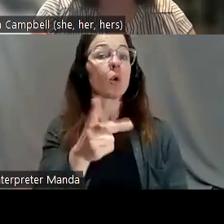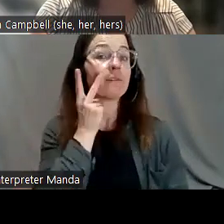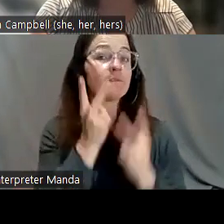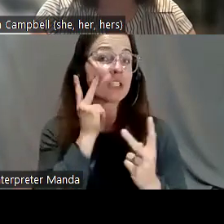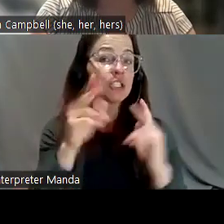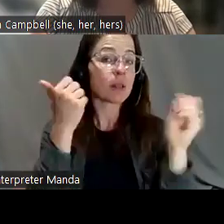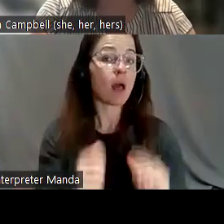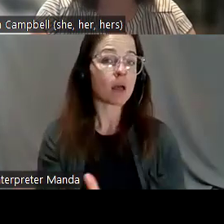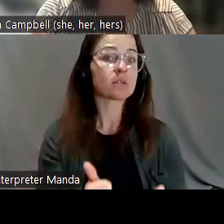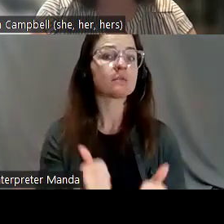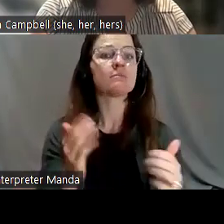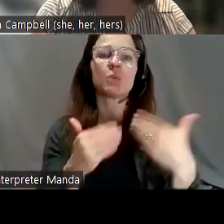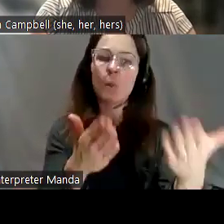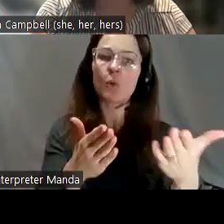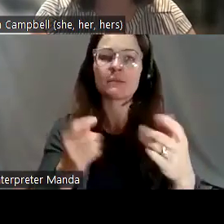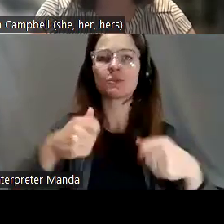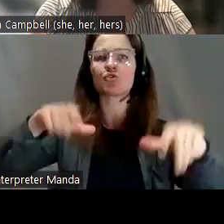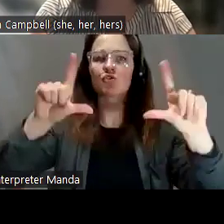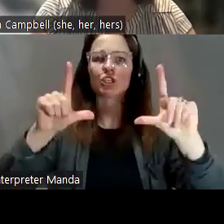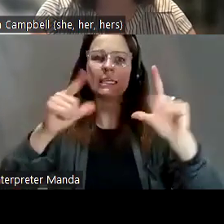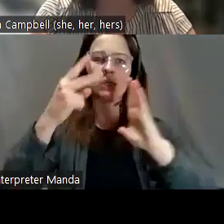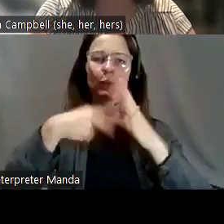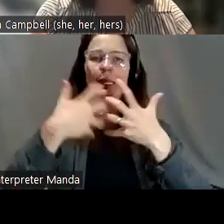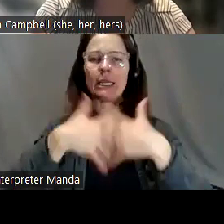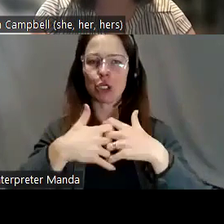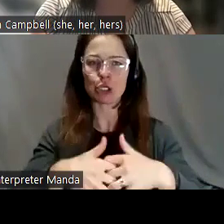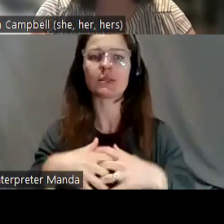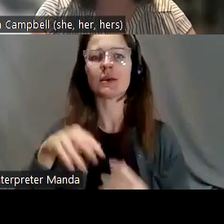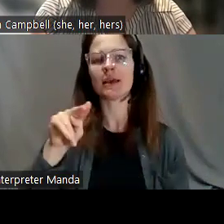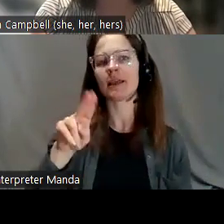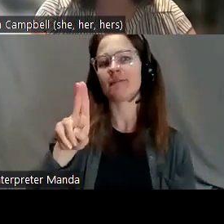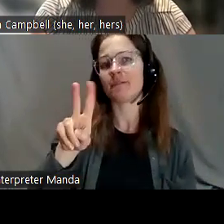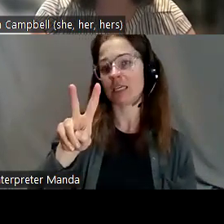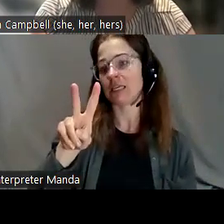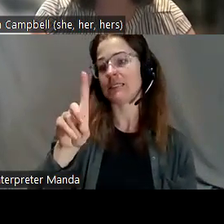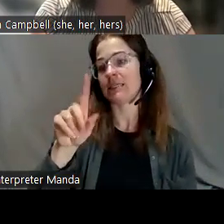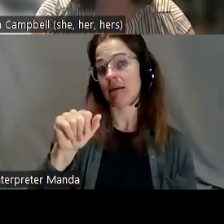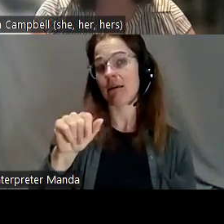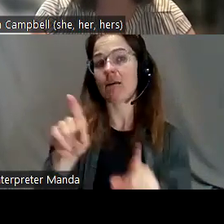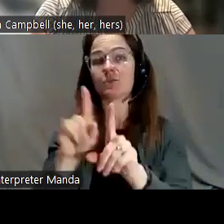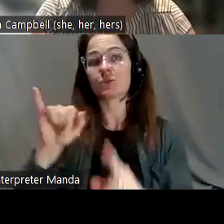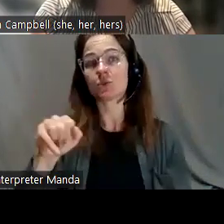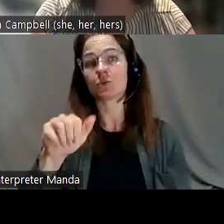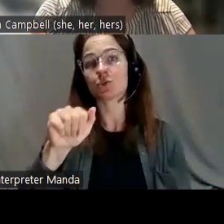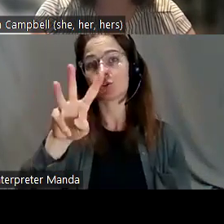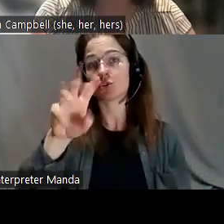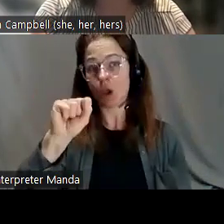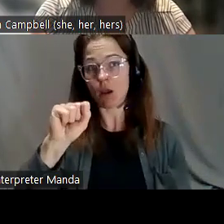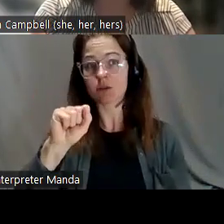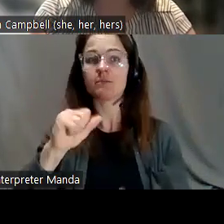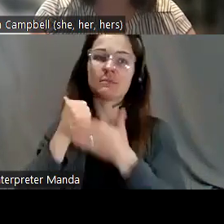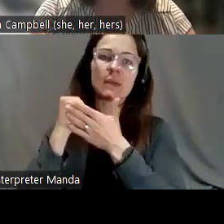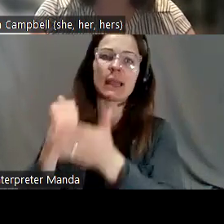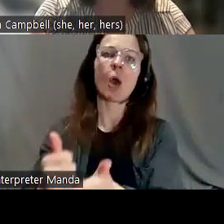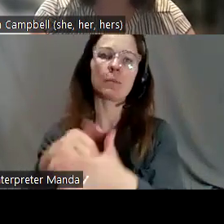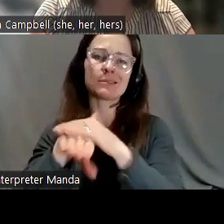promoting the use of screen readers such as NVDA and JAWS, as well as working with faculty to produce content in accessible format.